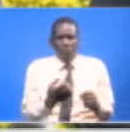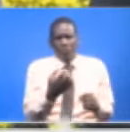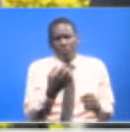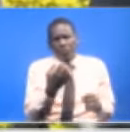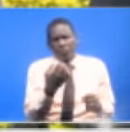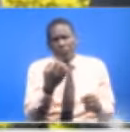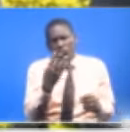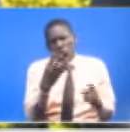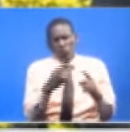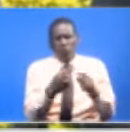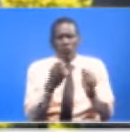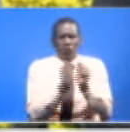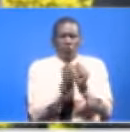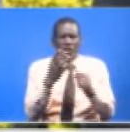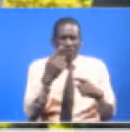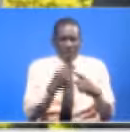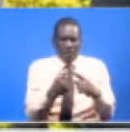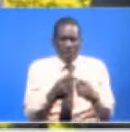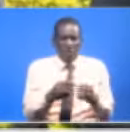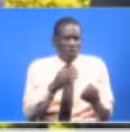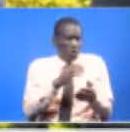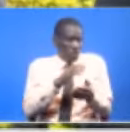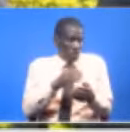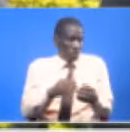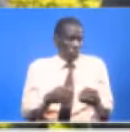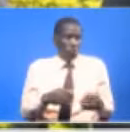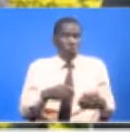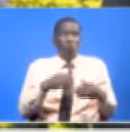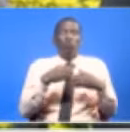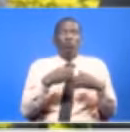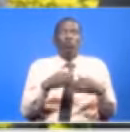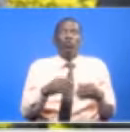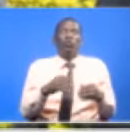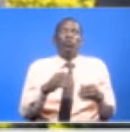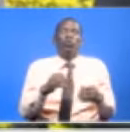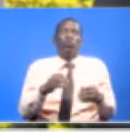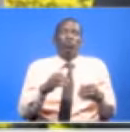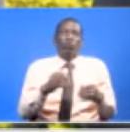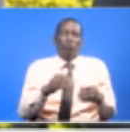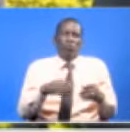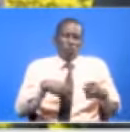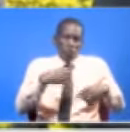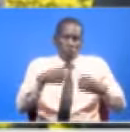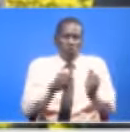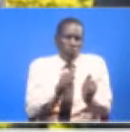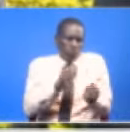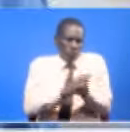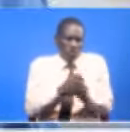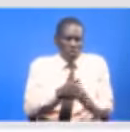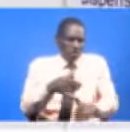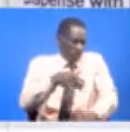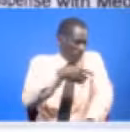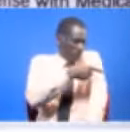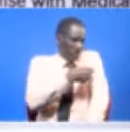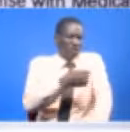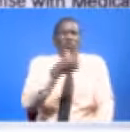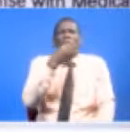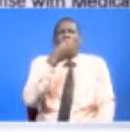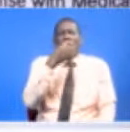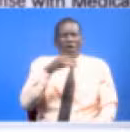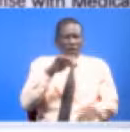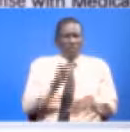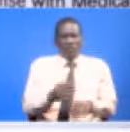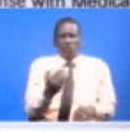14 years. So running out of that vaccine actually poses a threat to the health of children, you know, paralysis. Kenya has